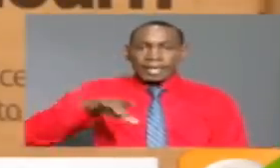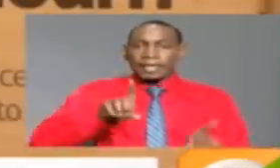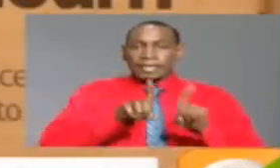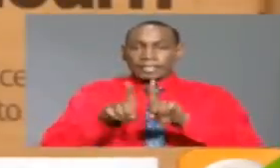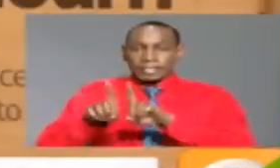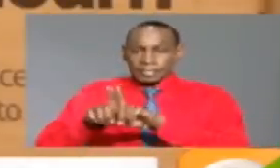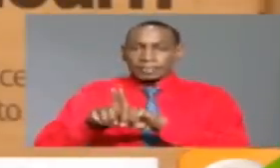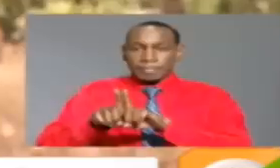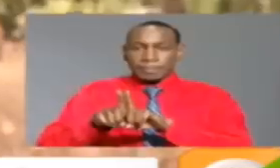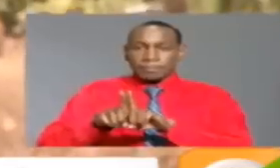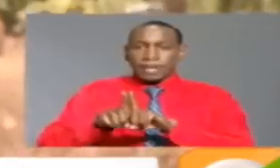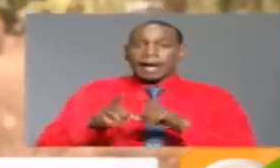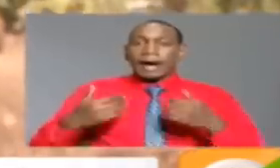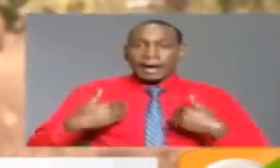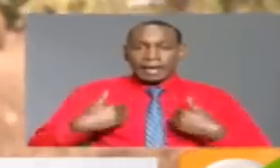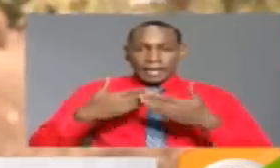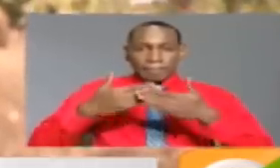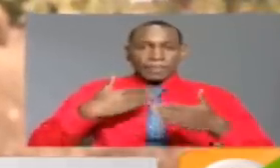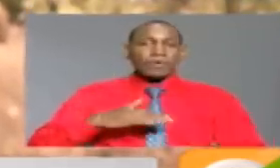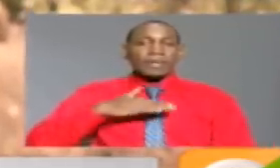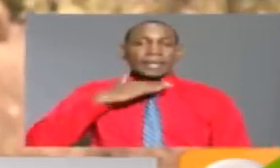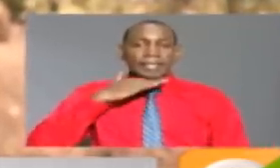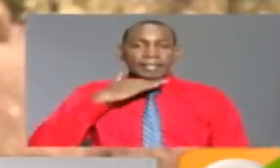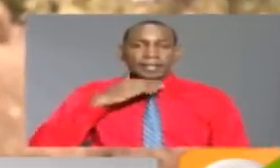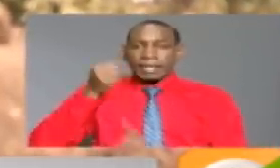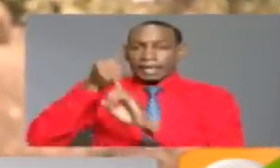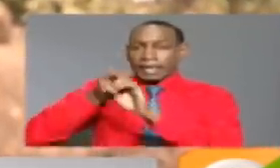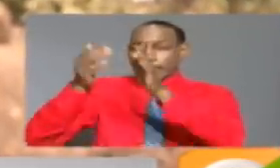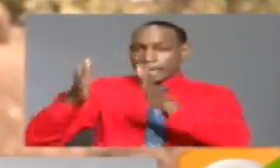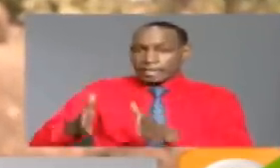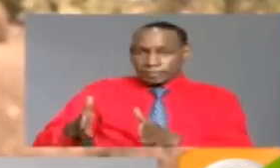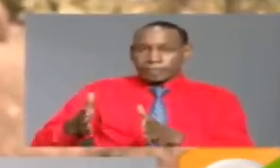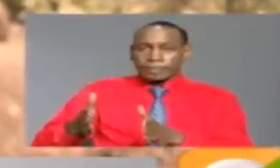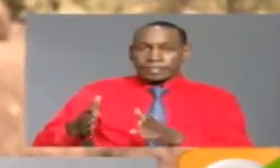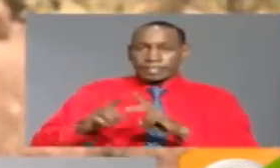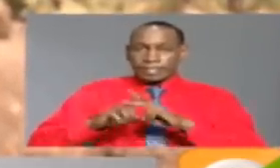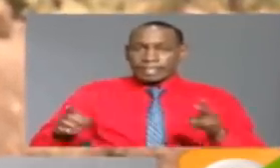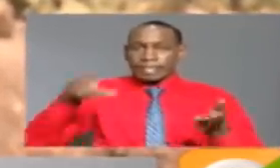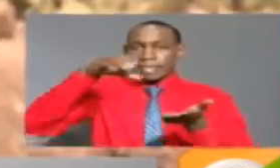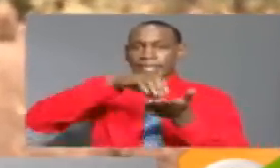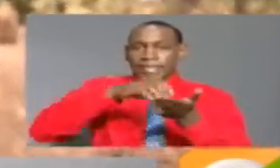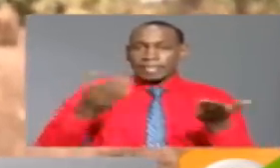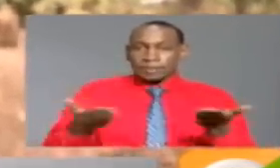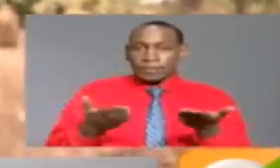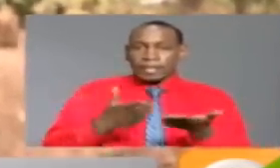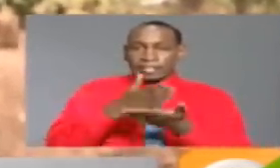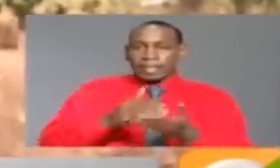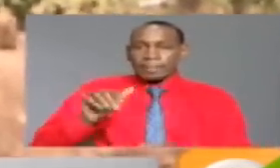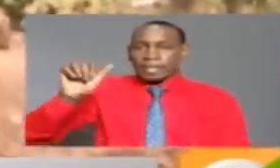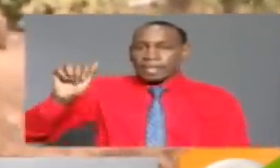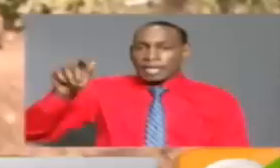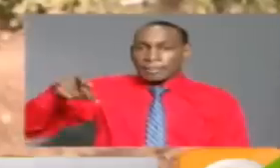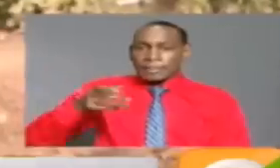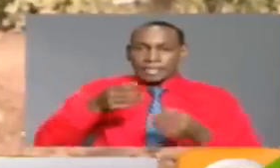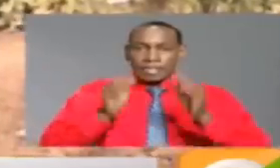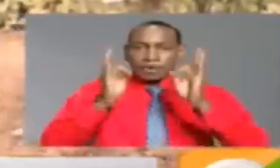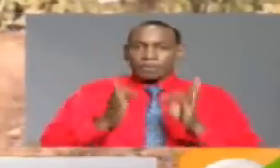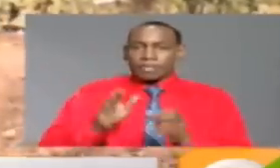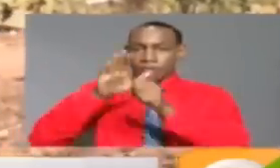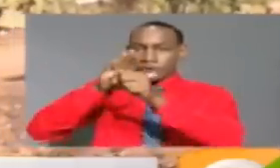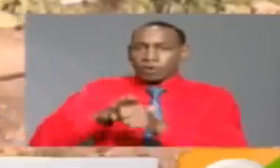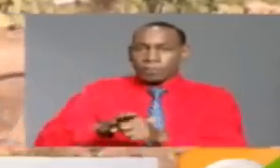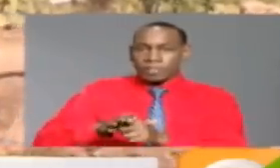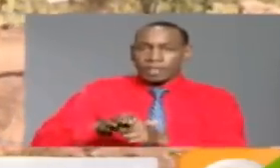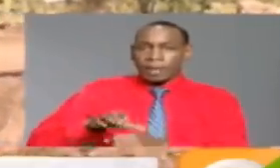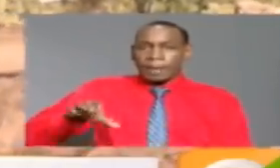also in her locker. Before her death, Mwatha had revived a case where some AP officers manhandled a